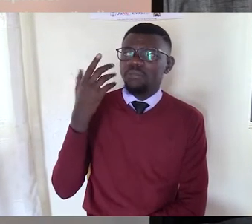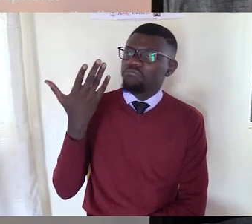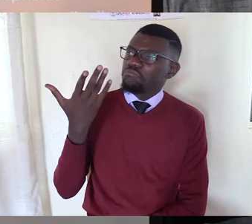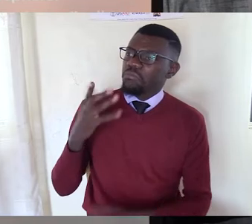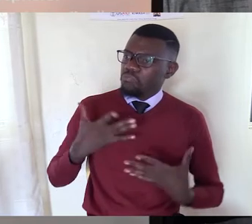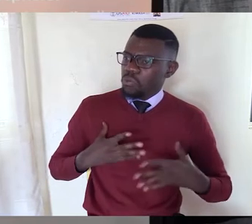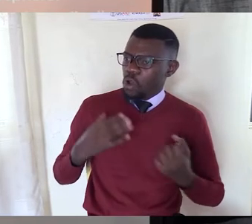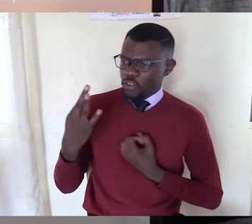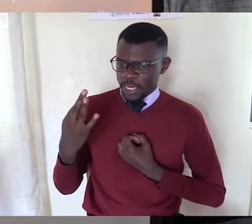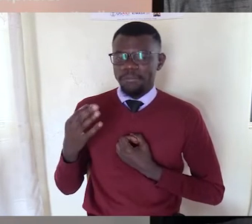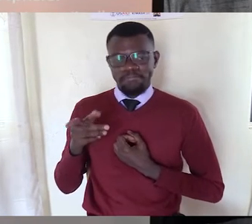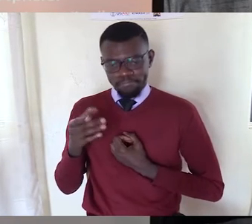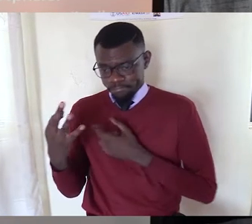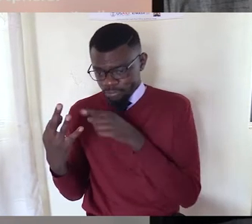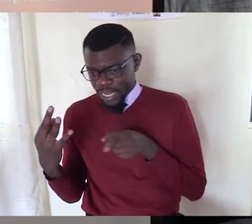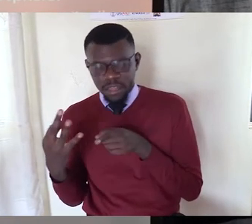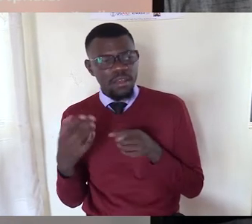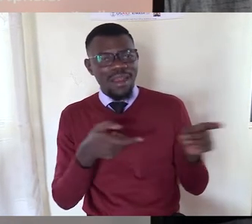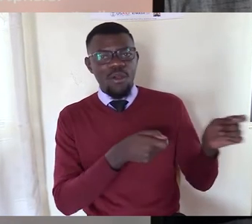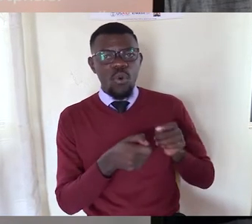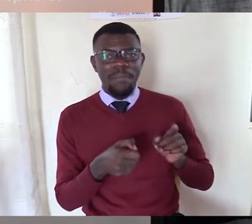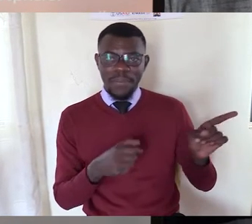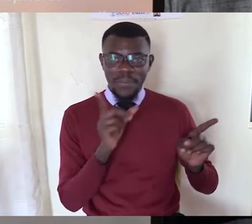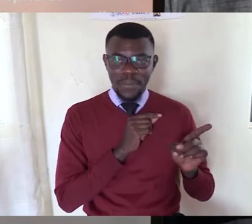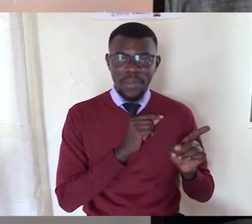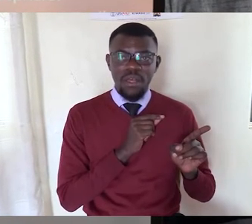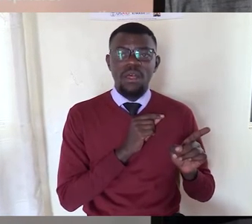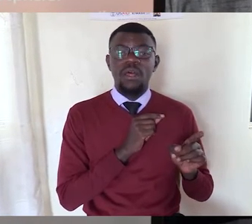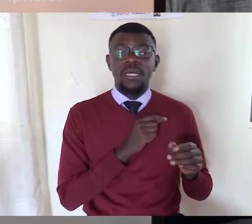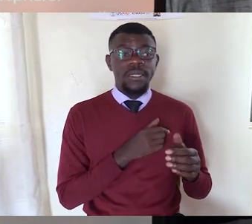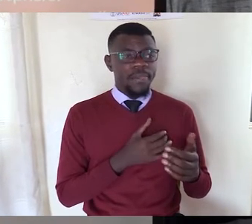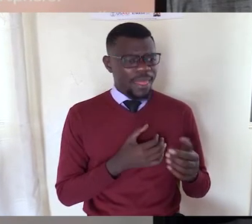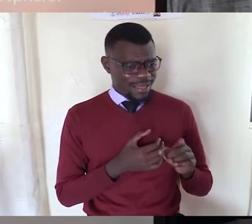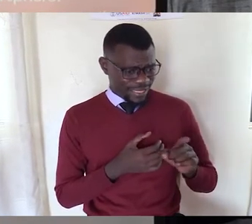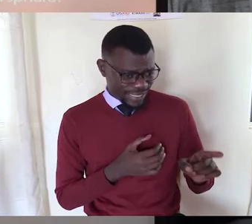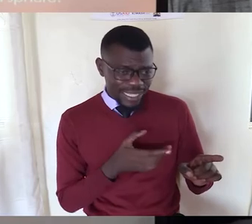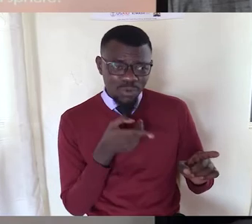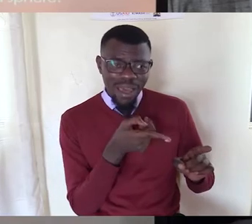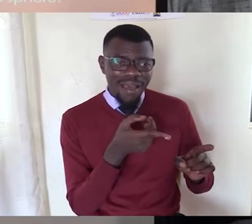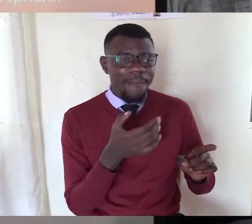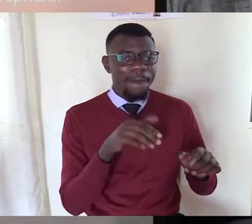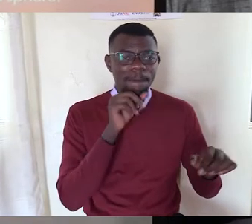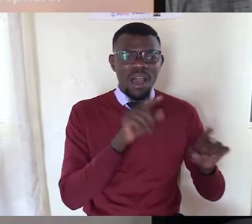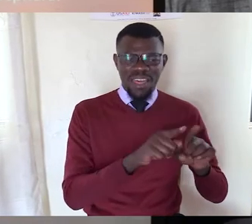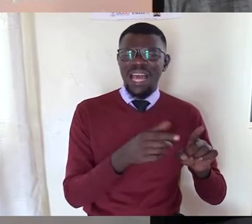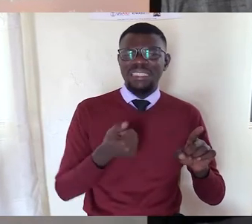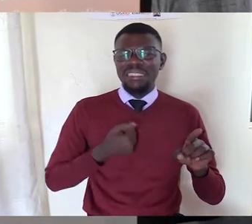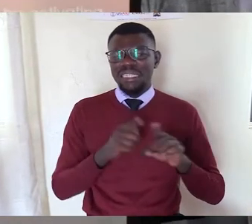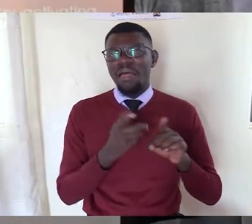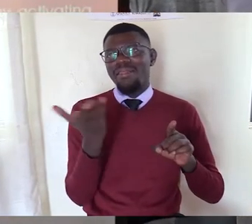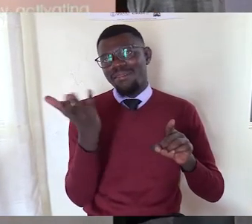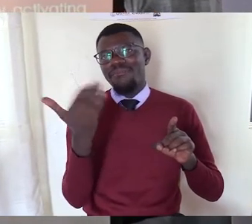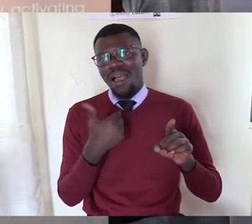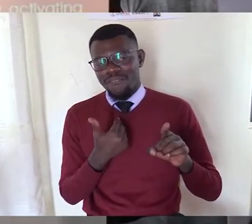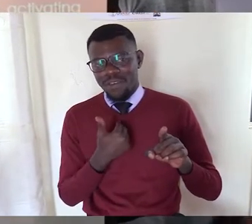three perpetrators. This particular survivor has a brother or a sister who